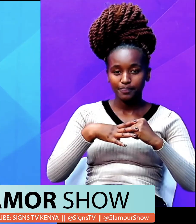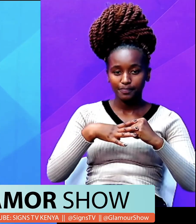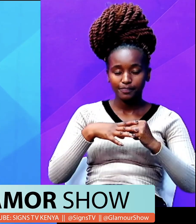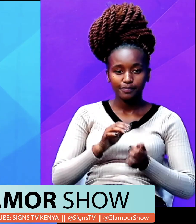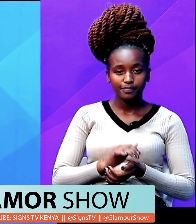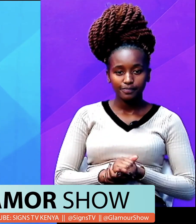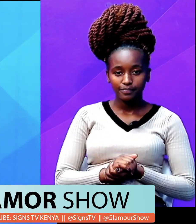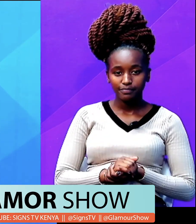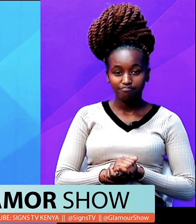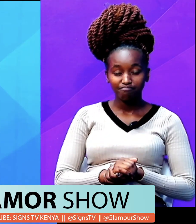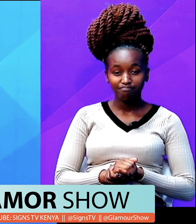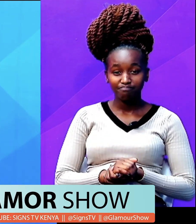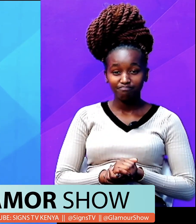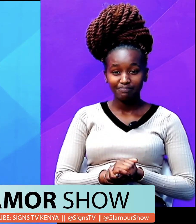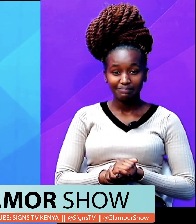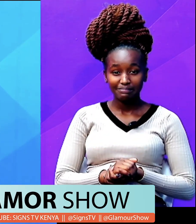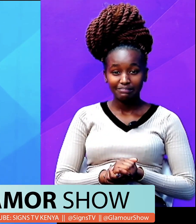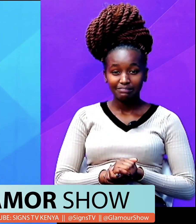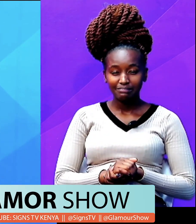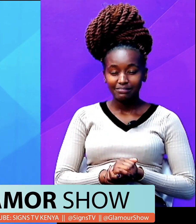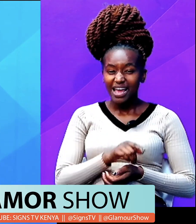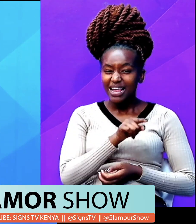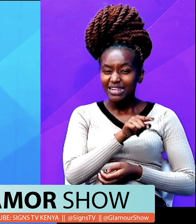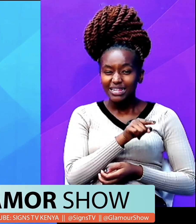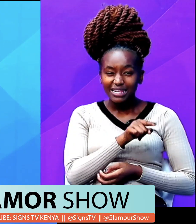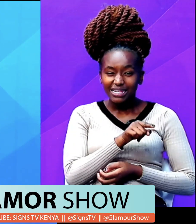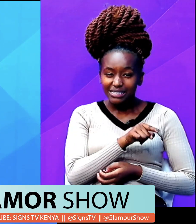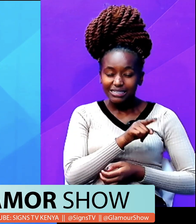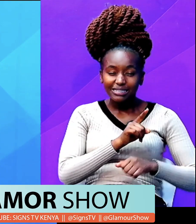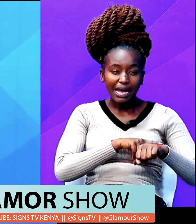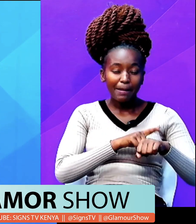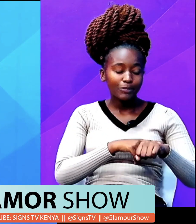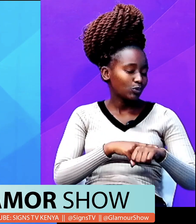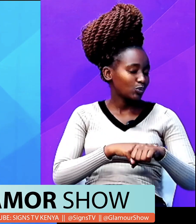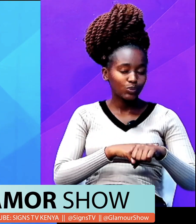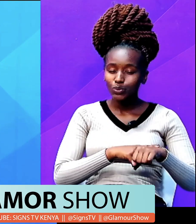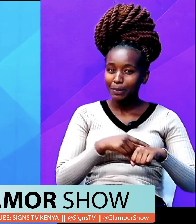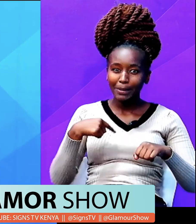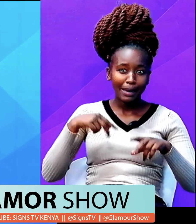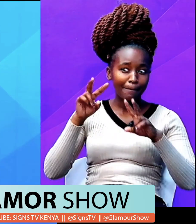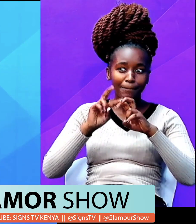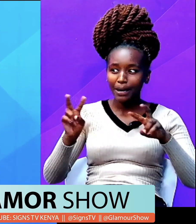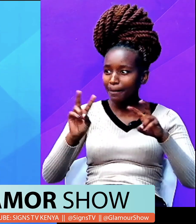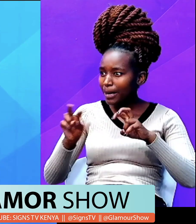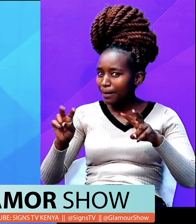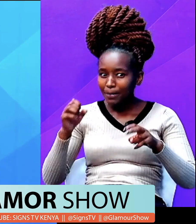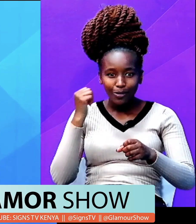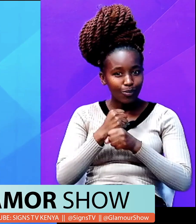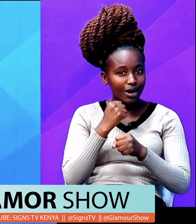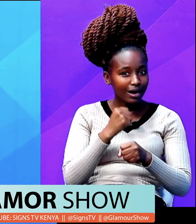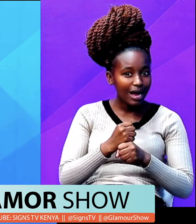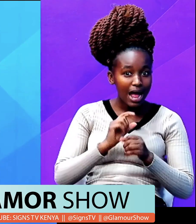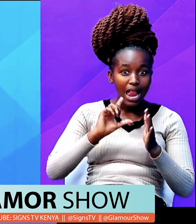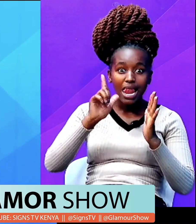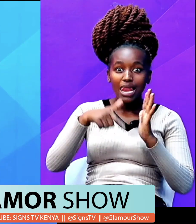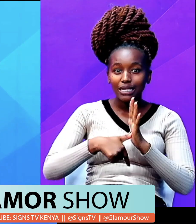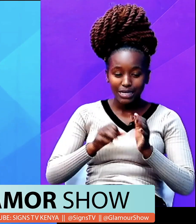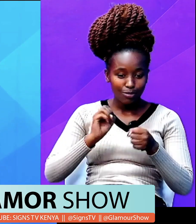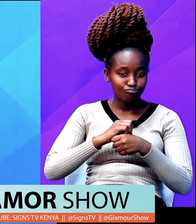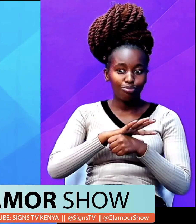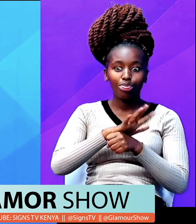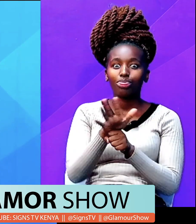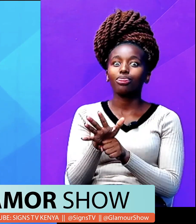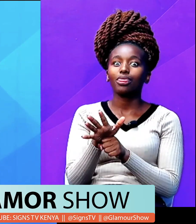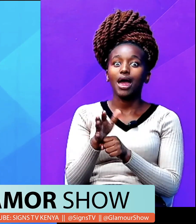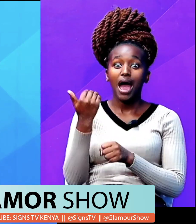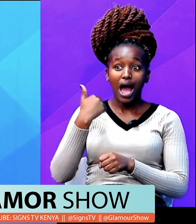At that time, I was just in search of a job, and then COVID came. I know all